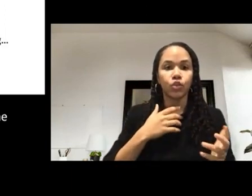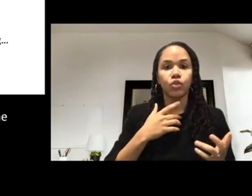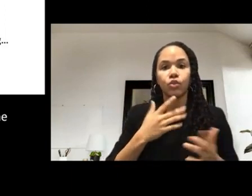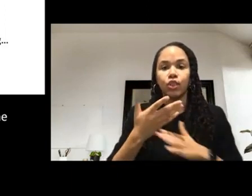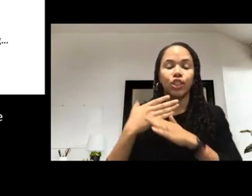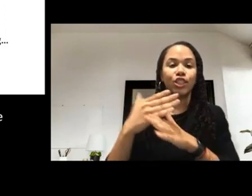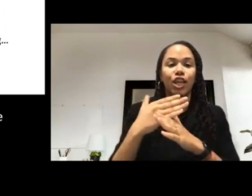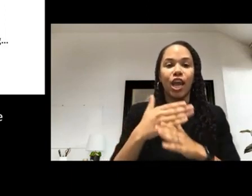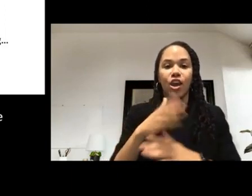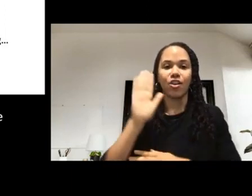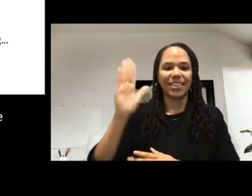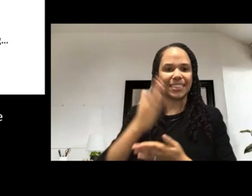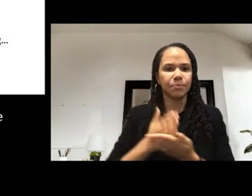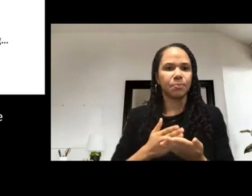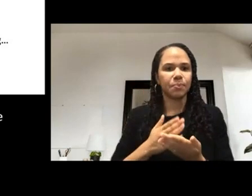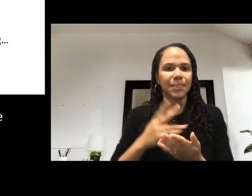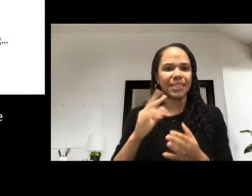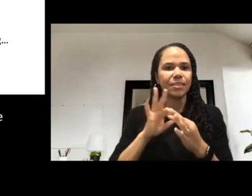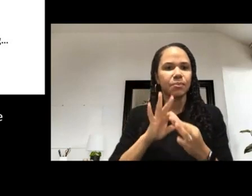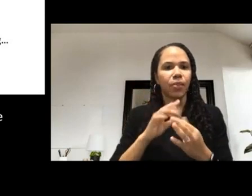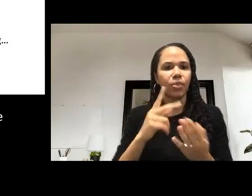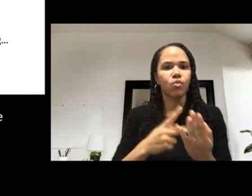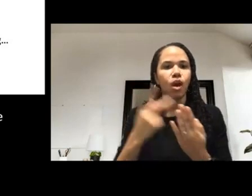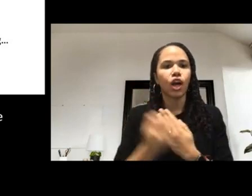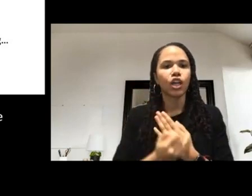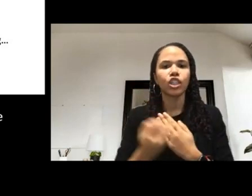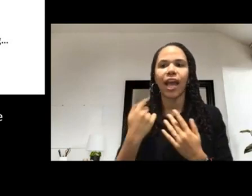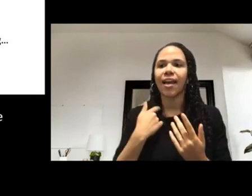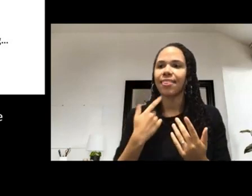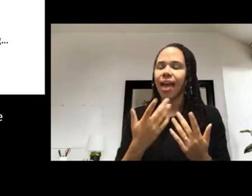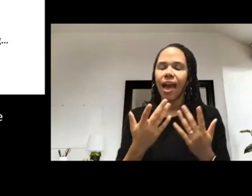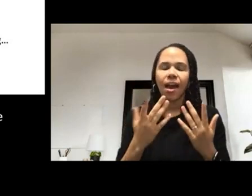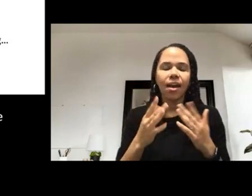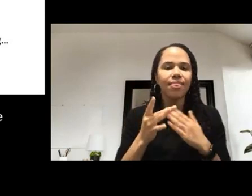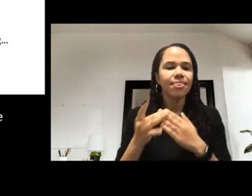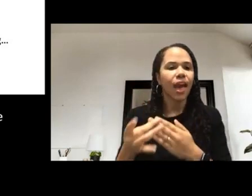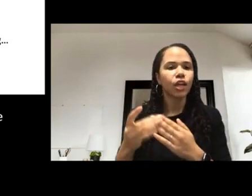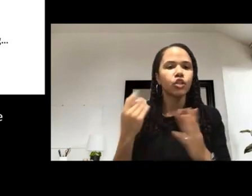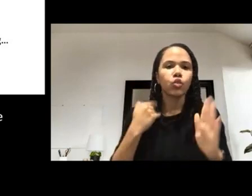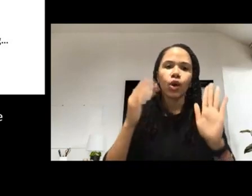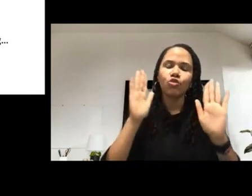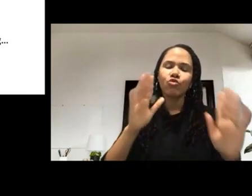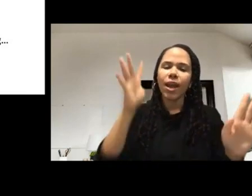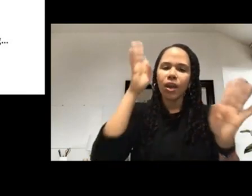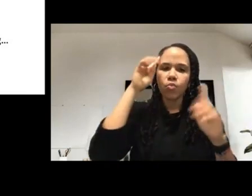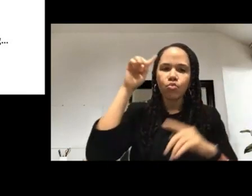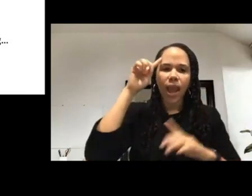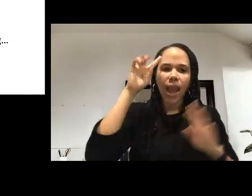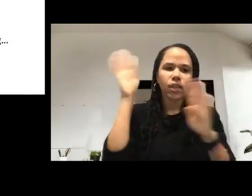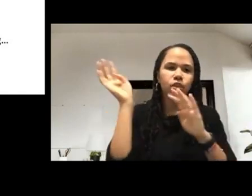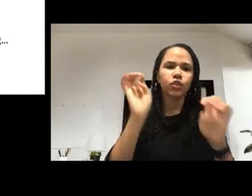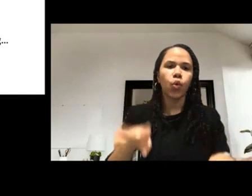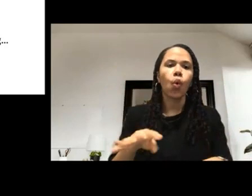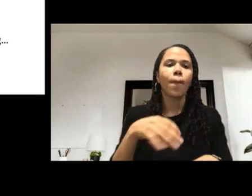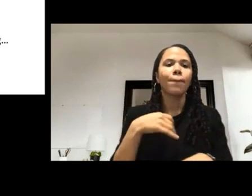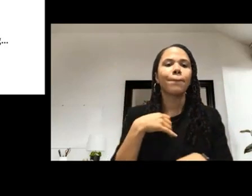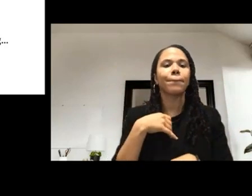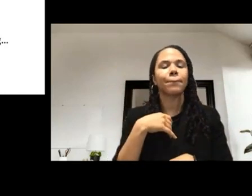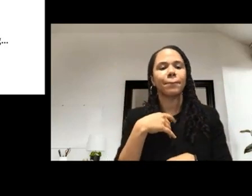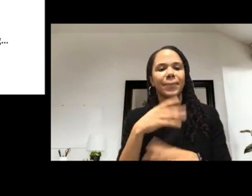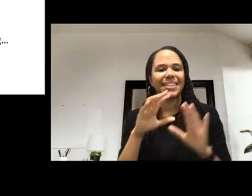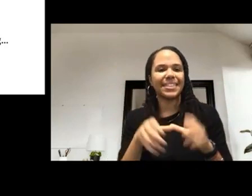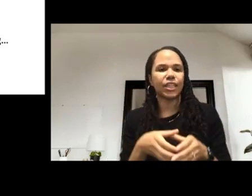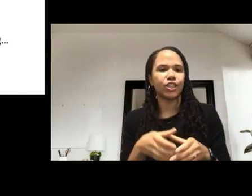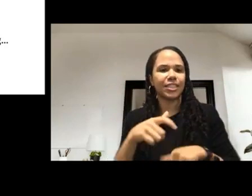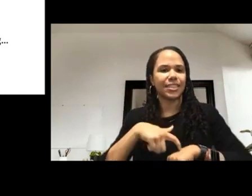project, that led to a really great brainstorming session where everybody kind of came together in the group and